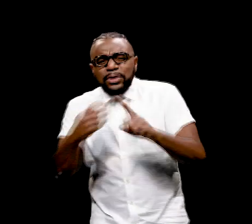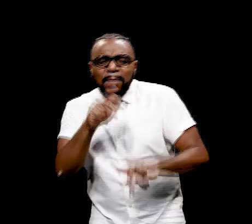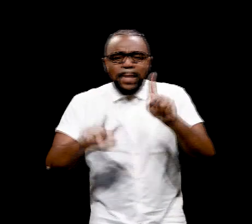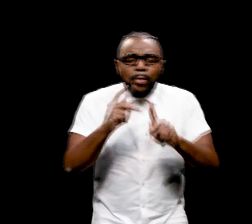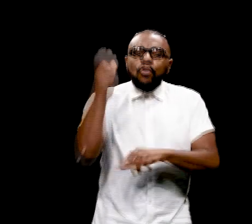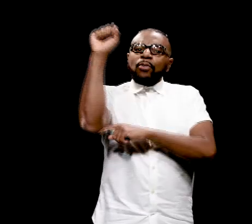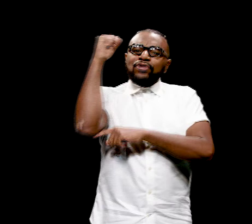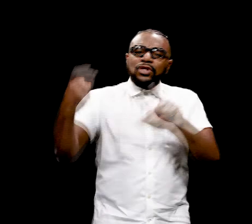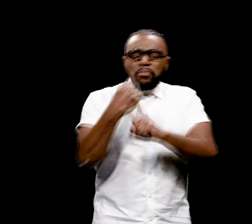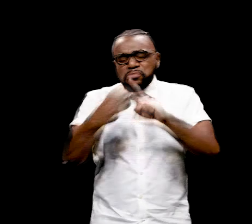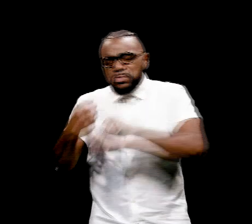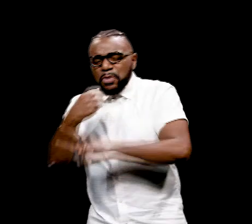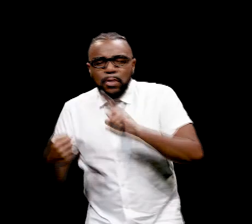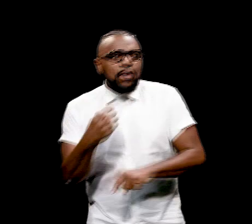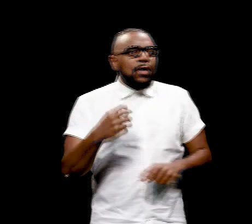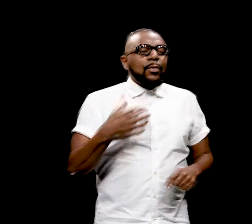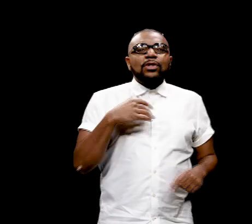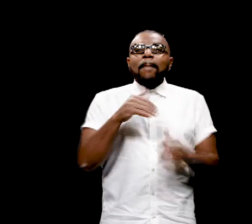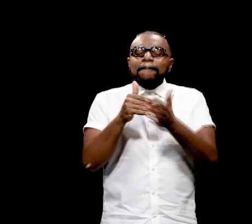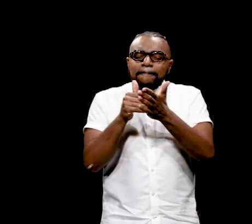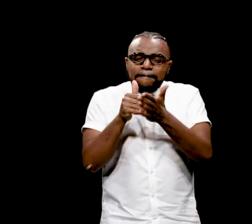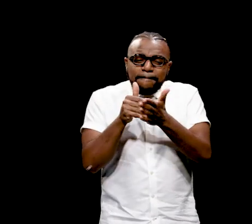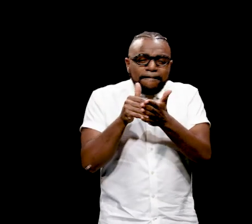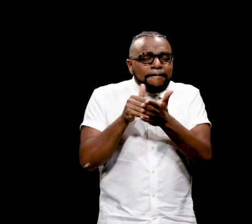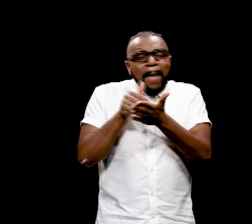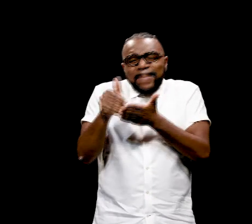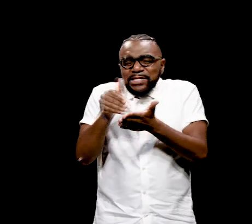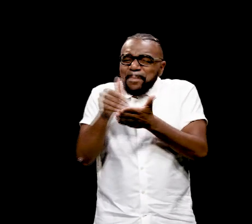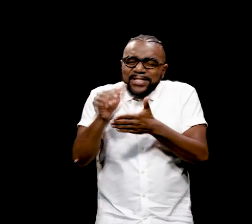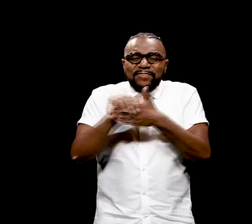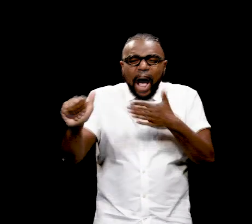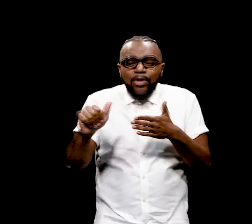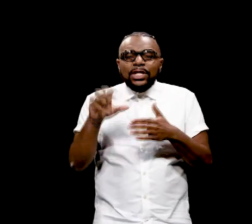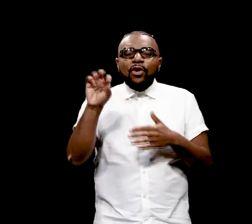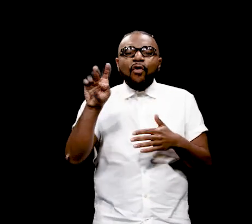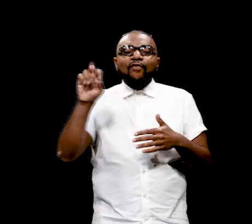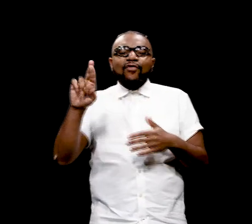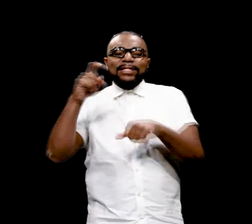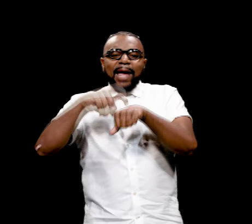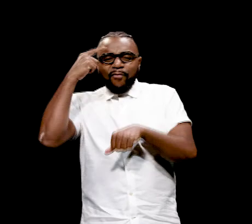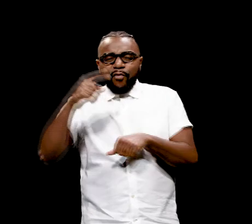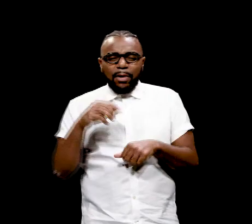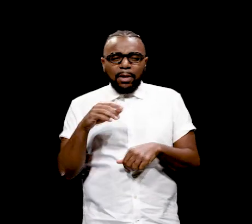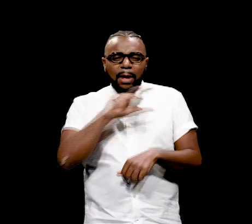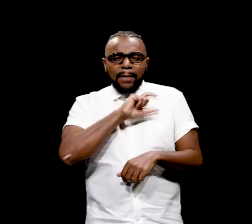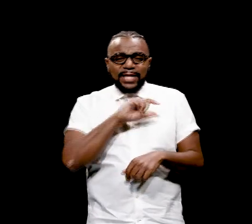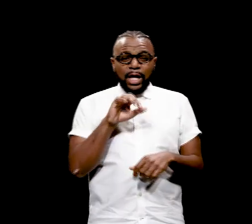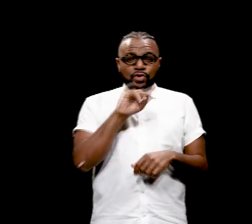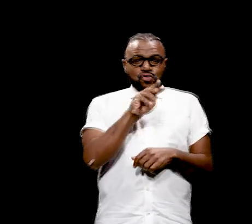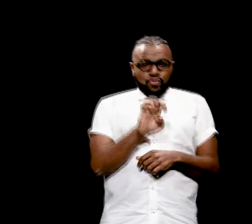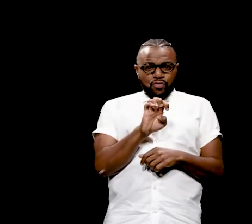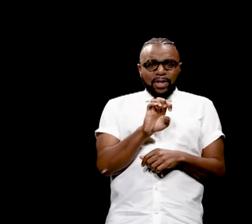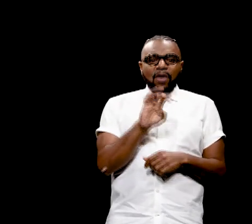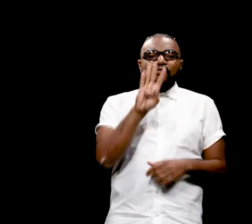demonstrators, millions of dollars in police overtime. Just in June alone, $4 million in police